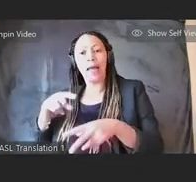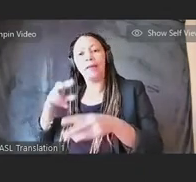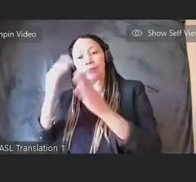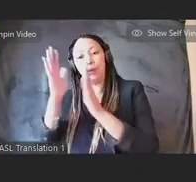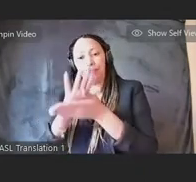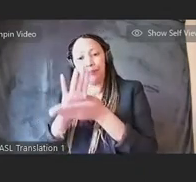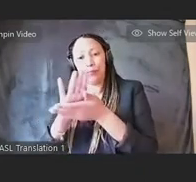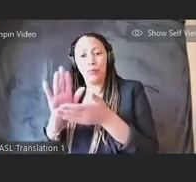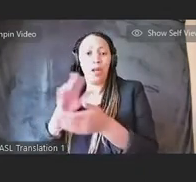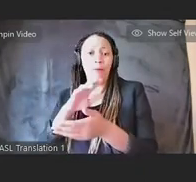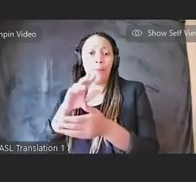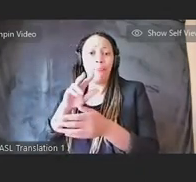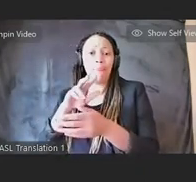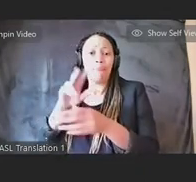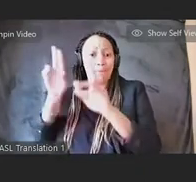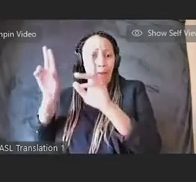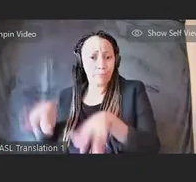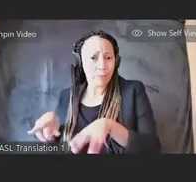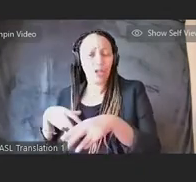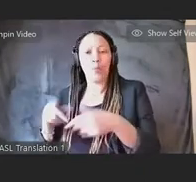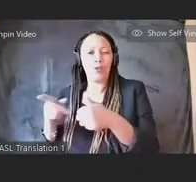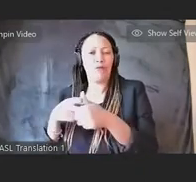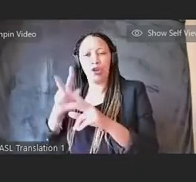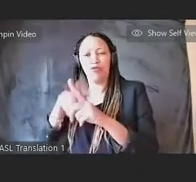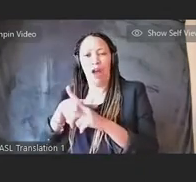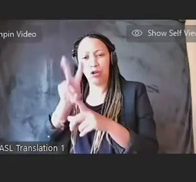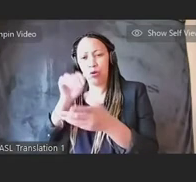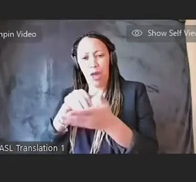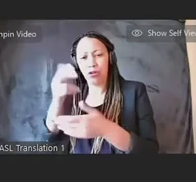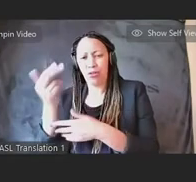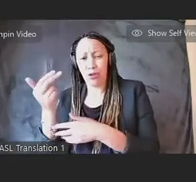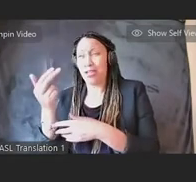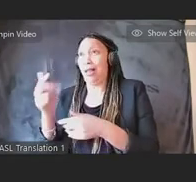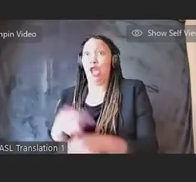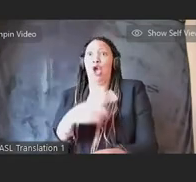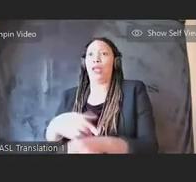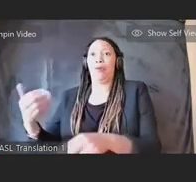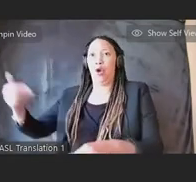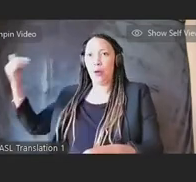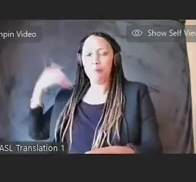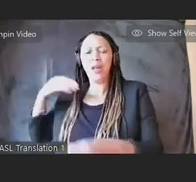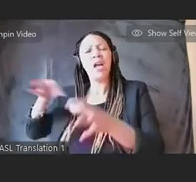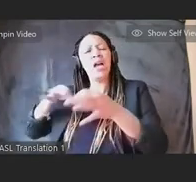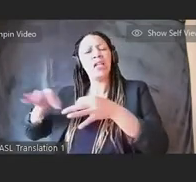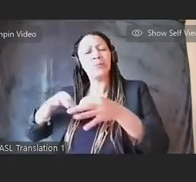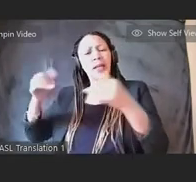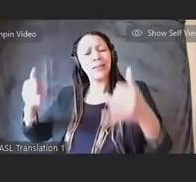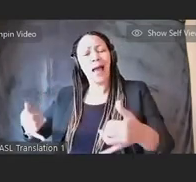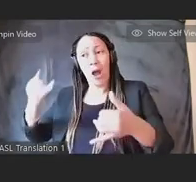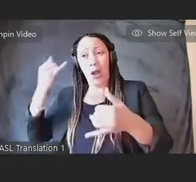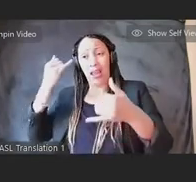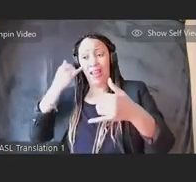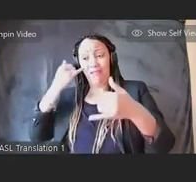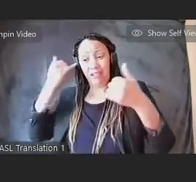first filed in 2014. That's like a lifetime ago. Yeah. But can you explain to me why, if you've now